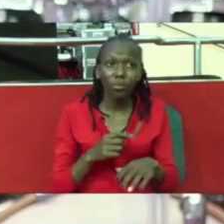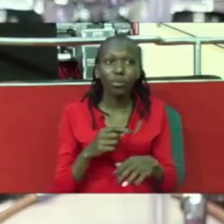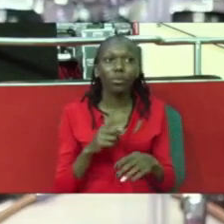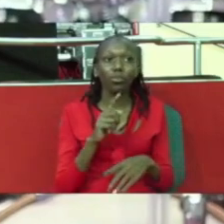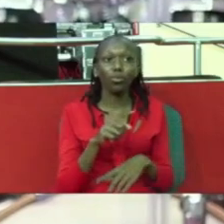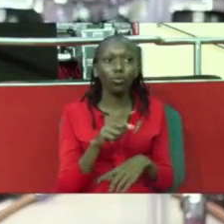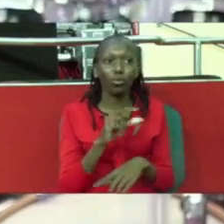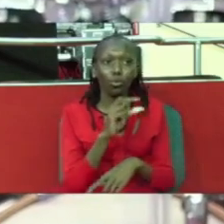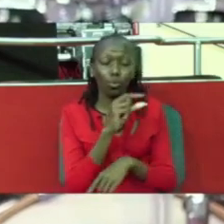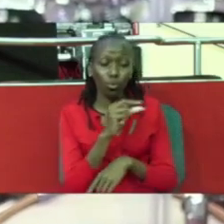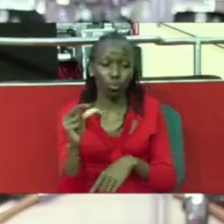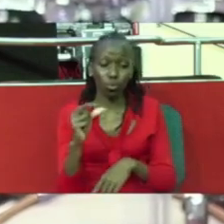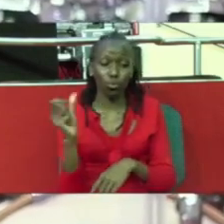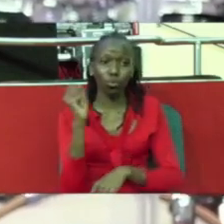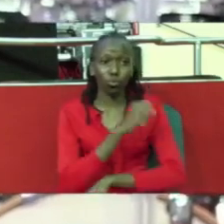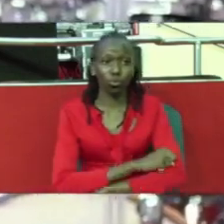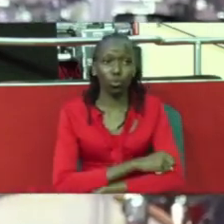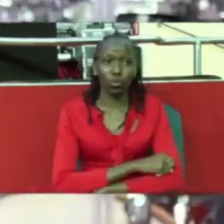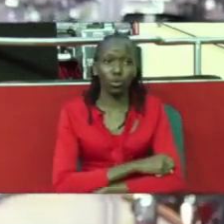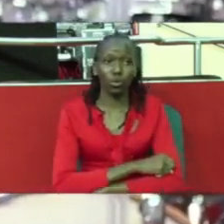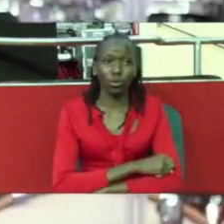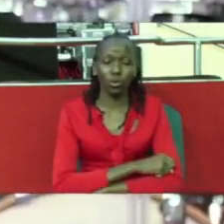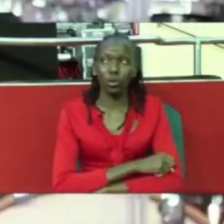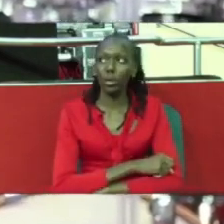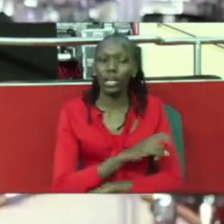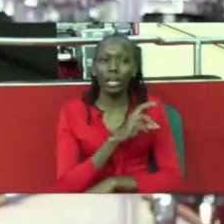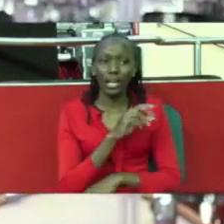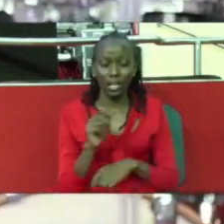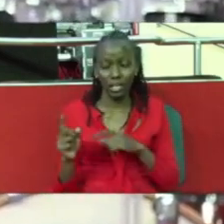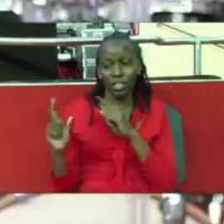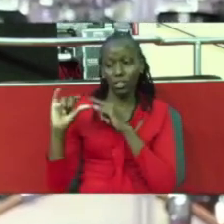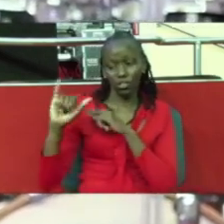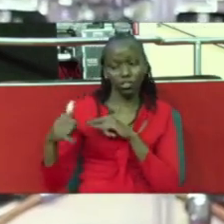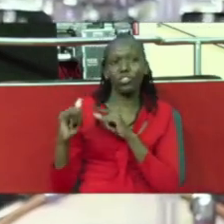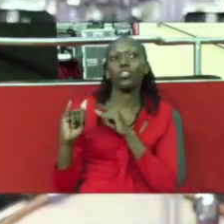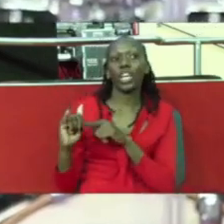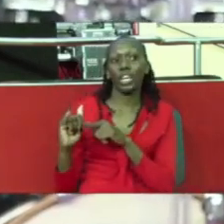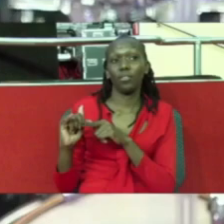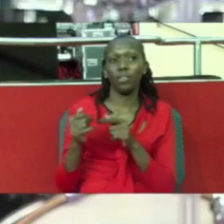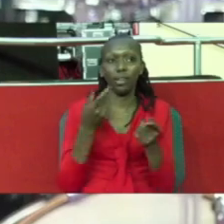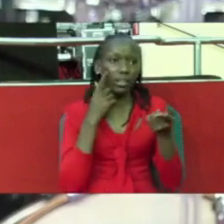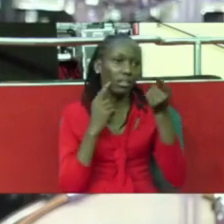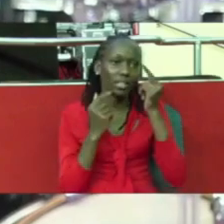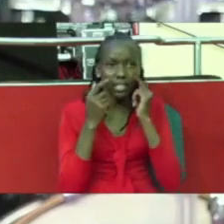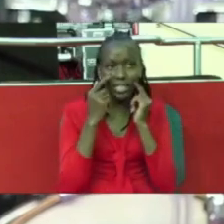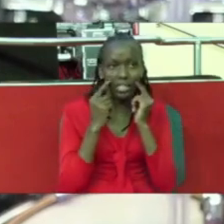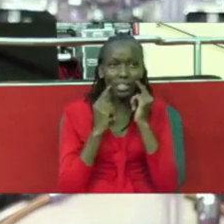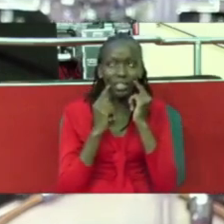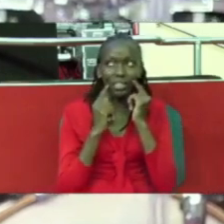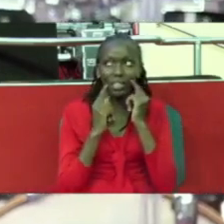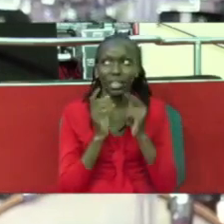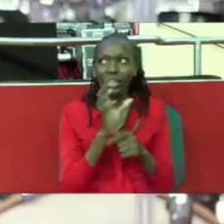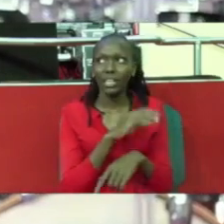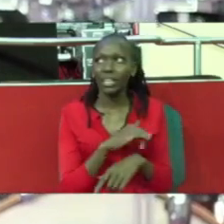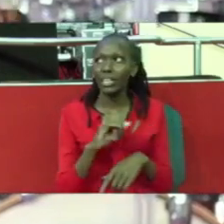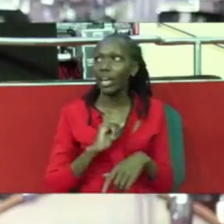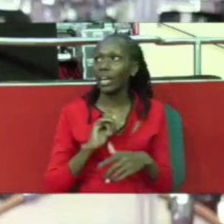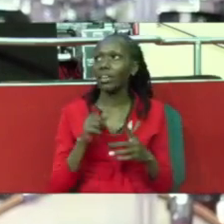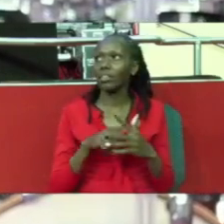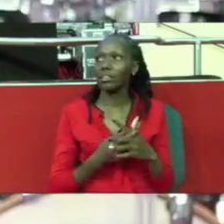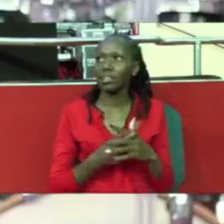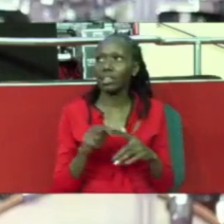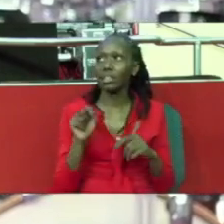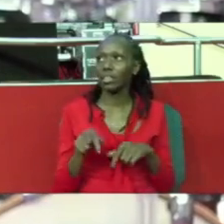Monday I'm supposed to join. Ilikuwa siku ya Ijumaa akaniambia napaswa kuwa shuleni. But as I stand here, na nikiwa nimesimama hapa, my